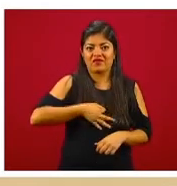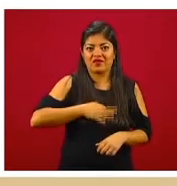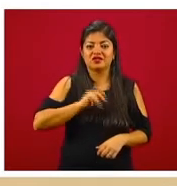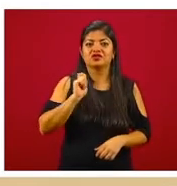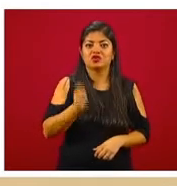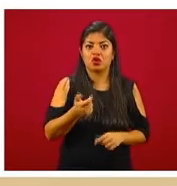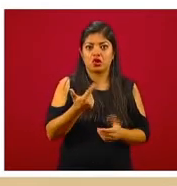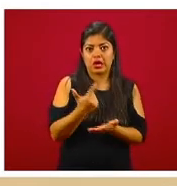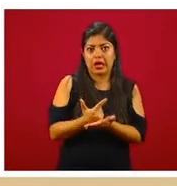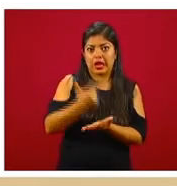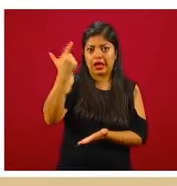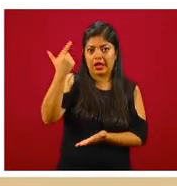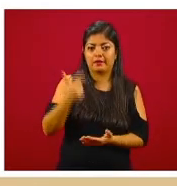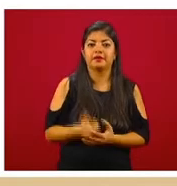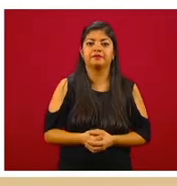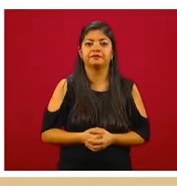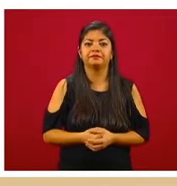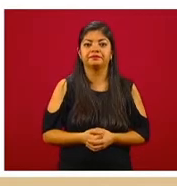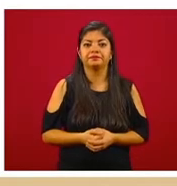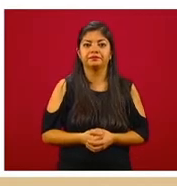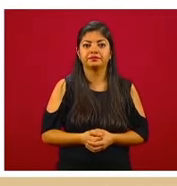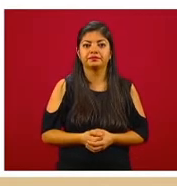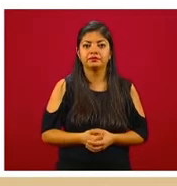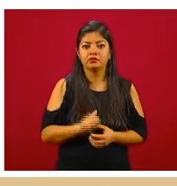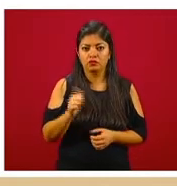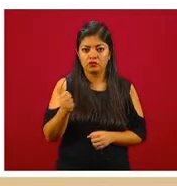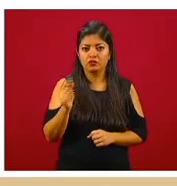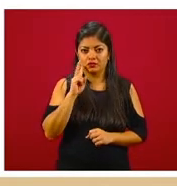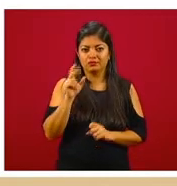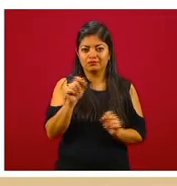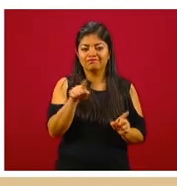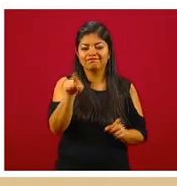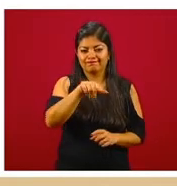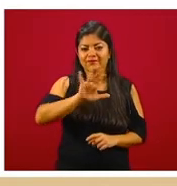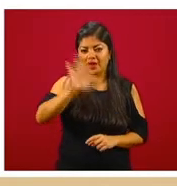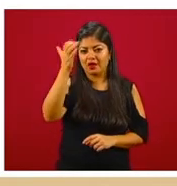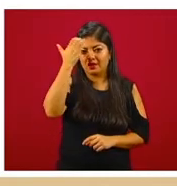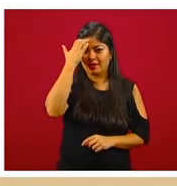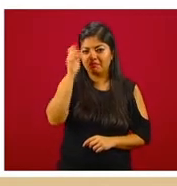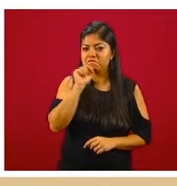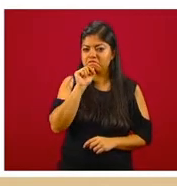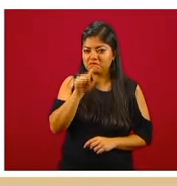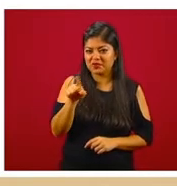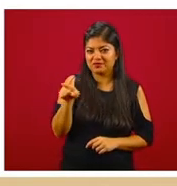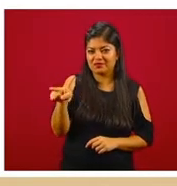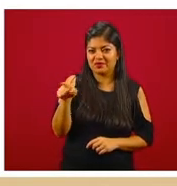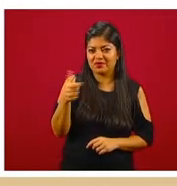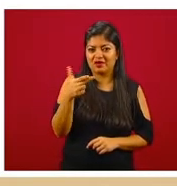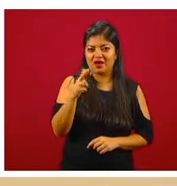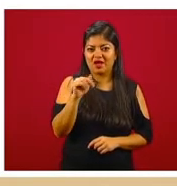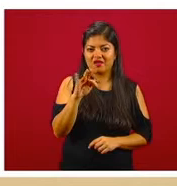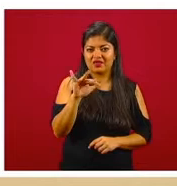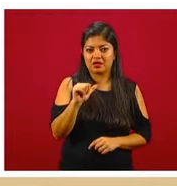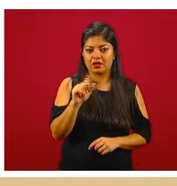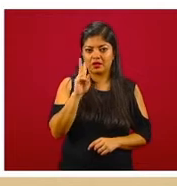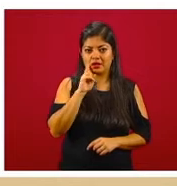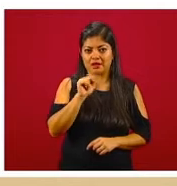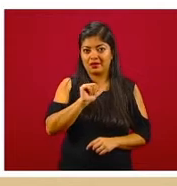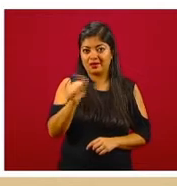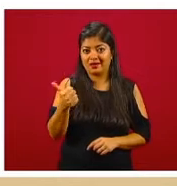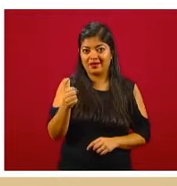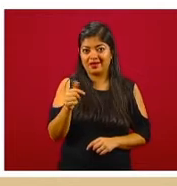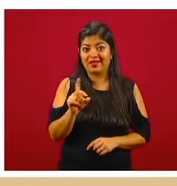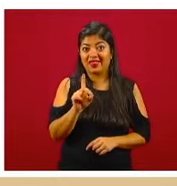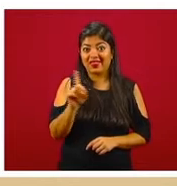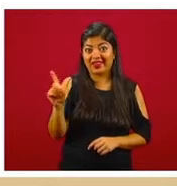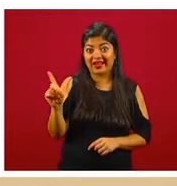aguda beds grave. La available siguiente, que ya for están ustedes familiarizadas y acute familiarizados con ella. breathing En el diseases. extremo derecho se And the ve next one, which